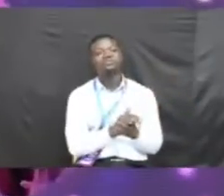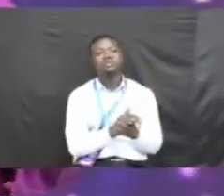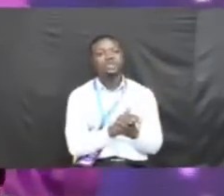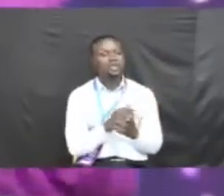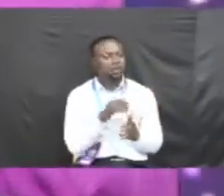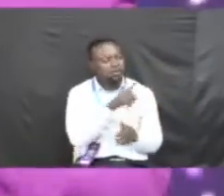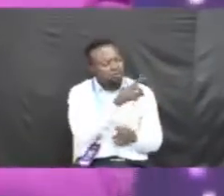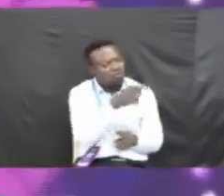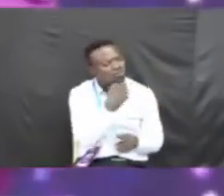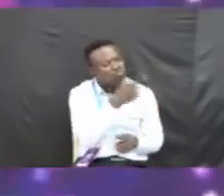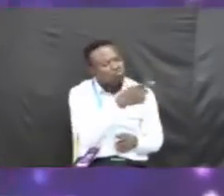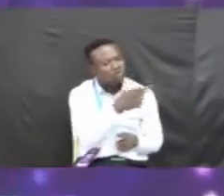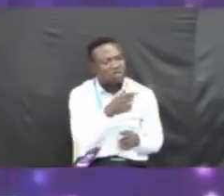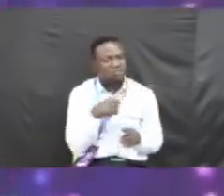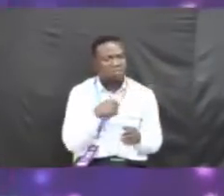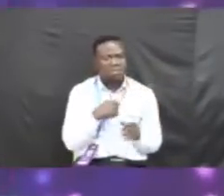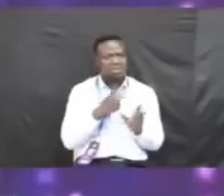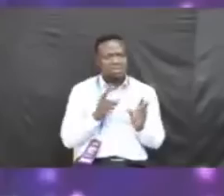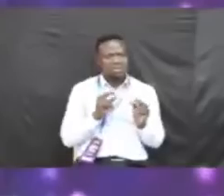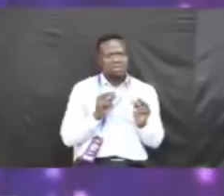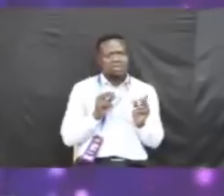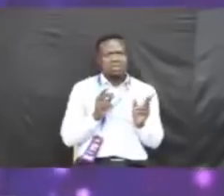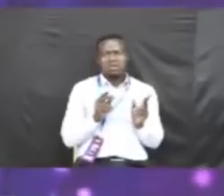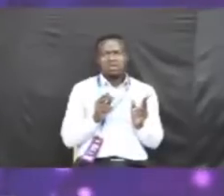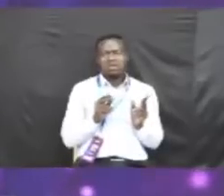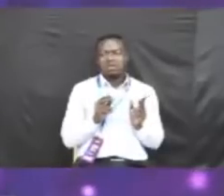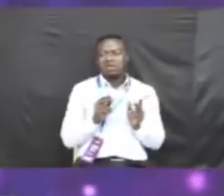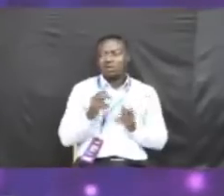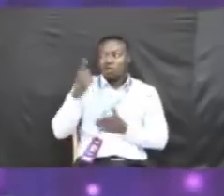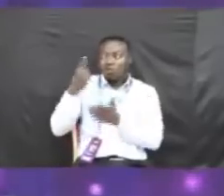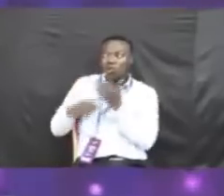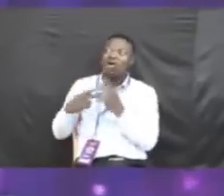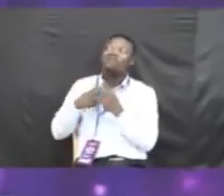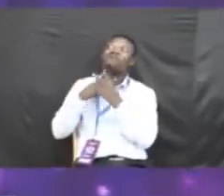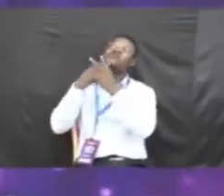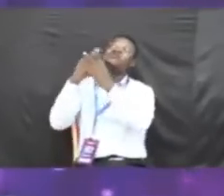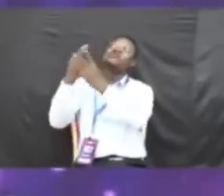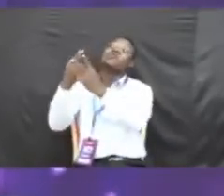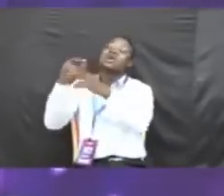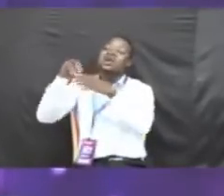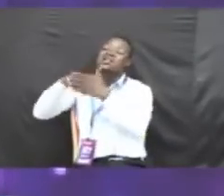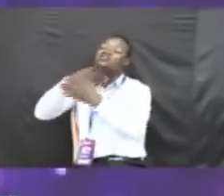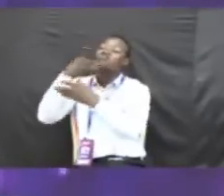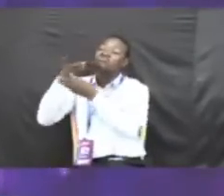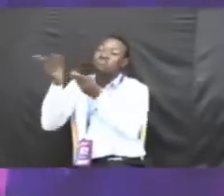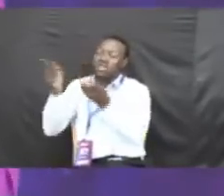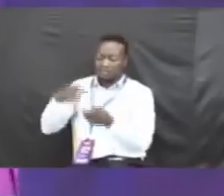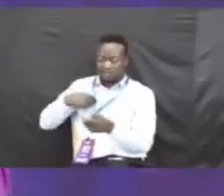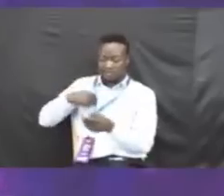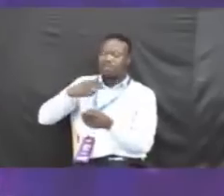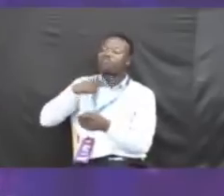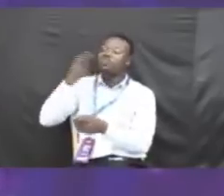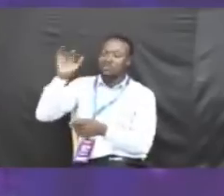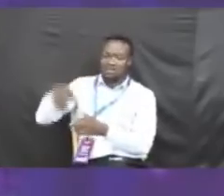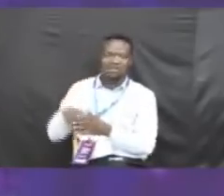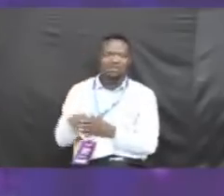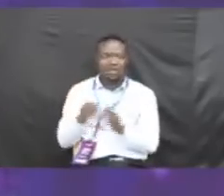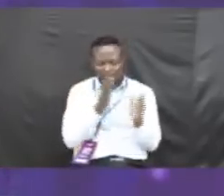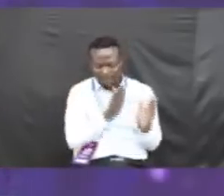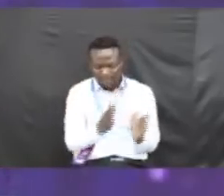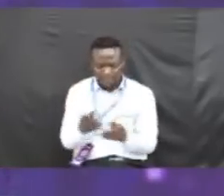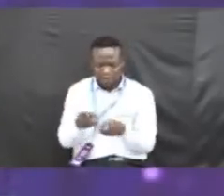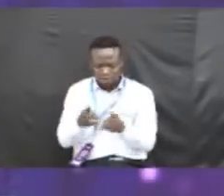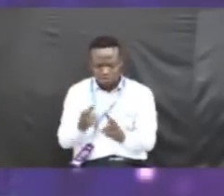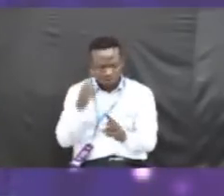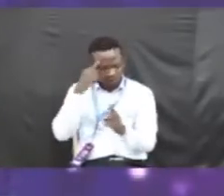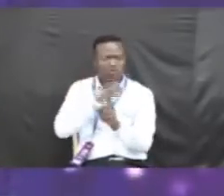nobody. I'm the voice of one crying out in the wilderness prepare the way of the